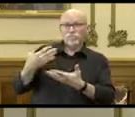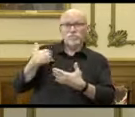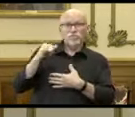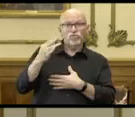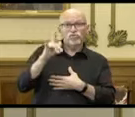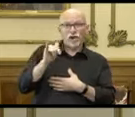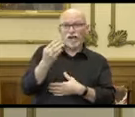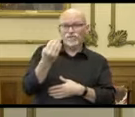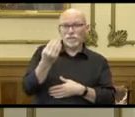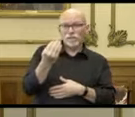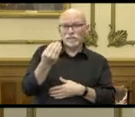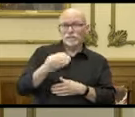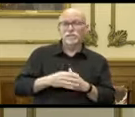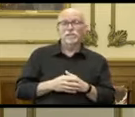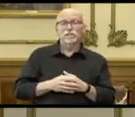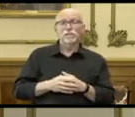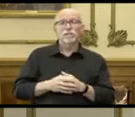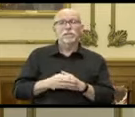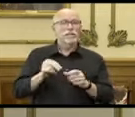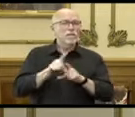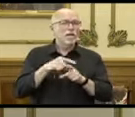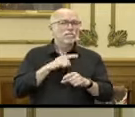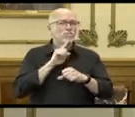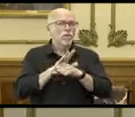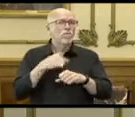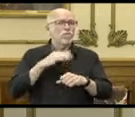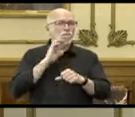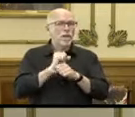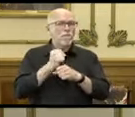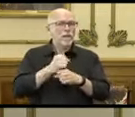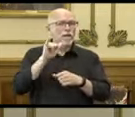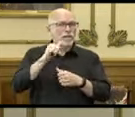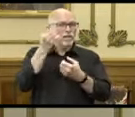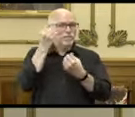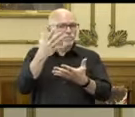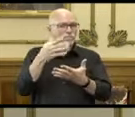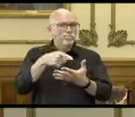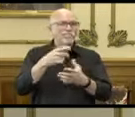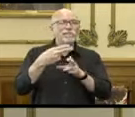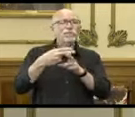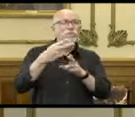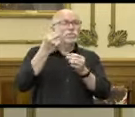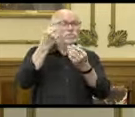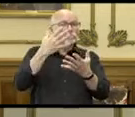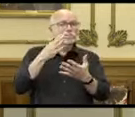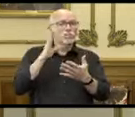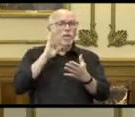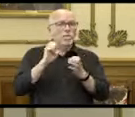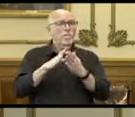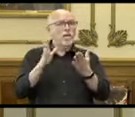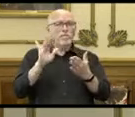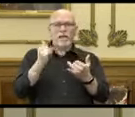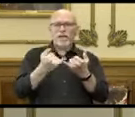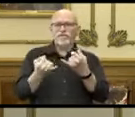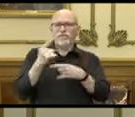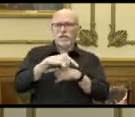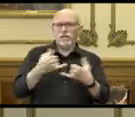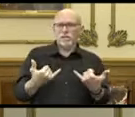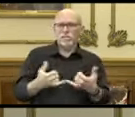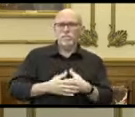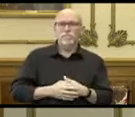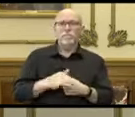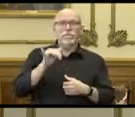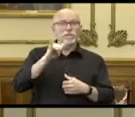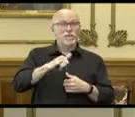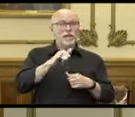July 14th, and as promised, we will make this interim data file public by the end of the day. This file